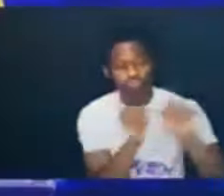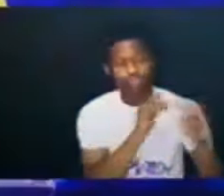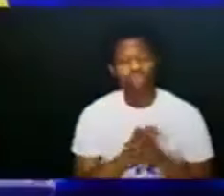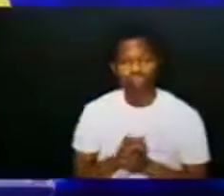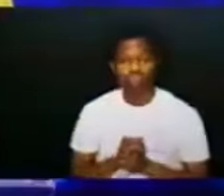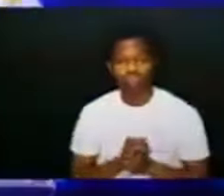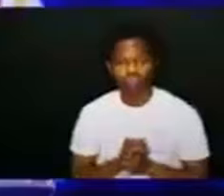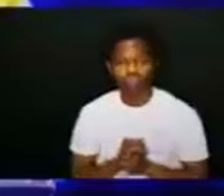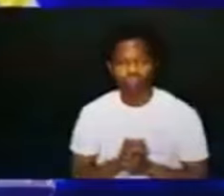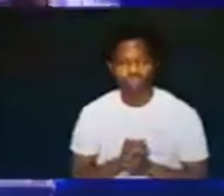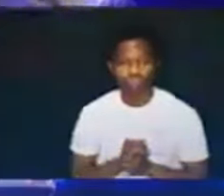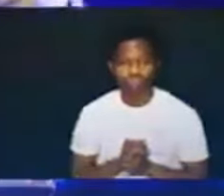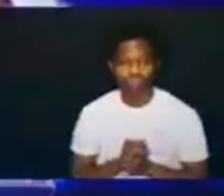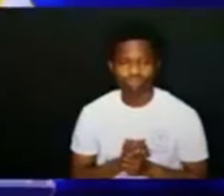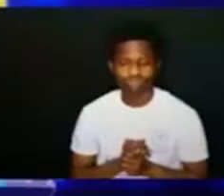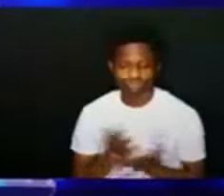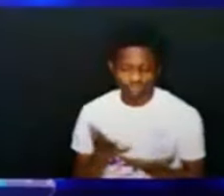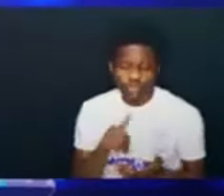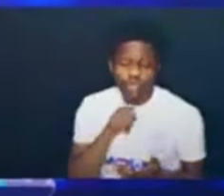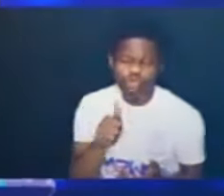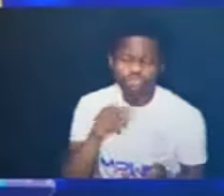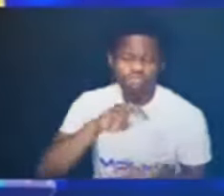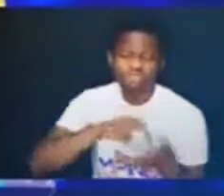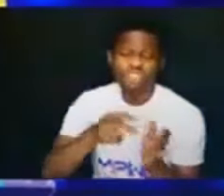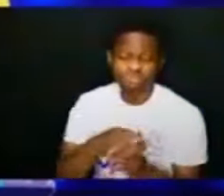It is not a matter of rights or arguments.